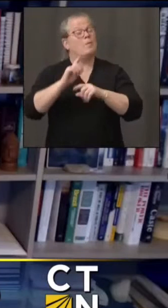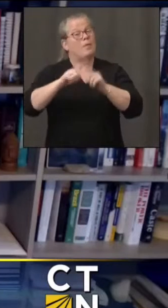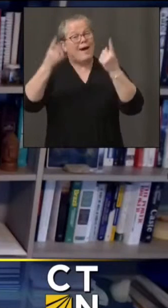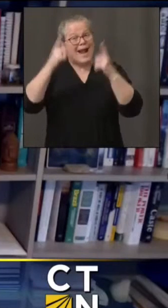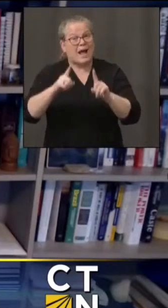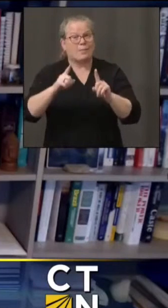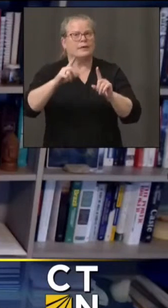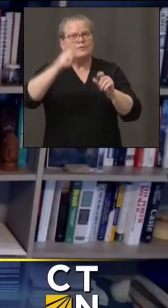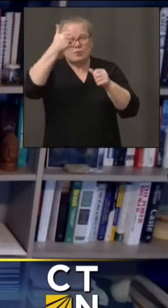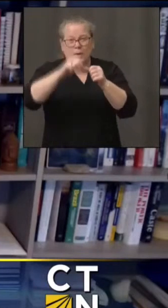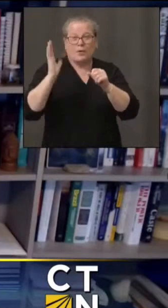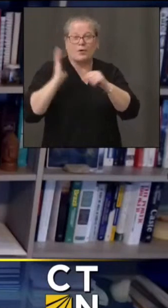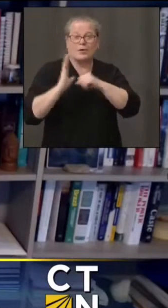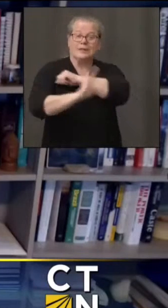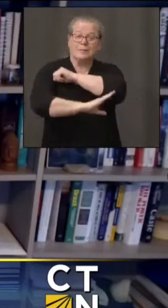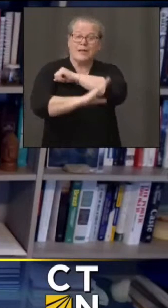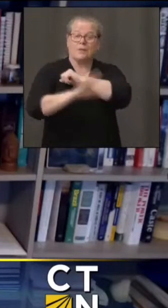Southeast